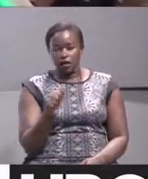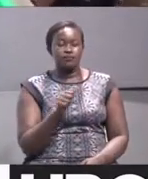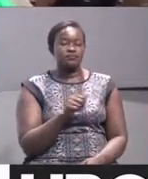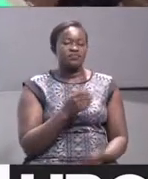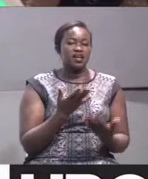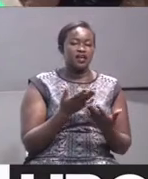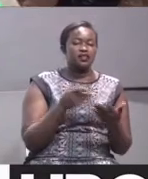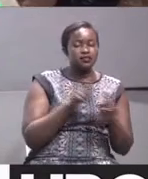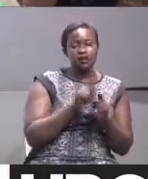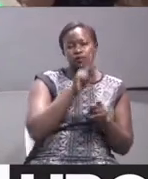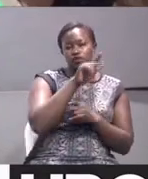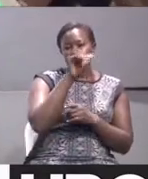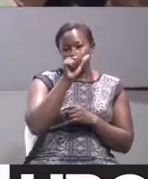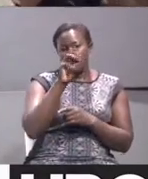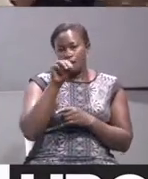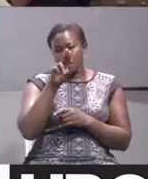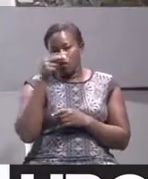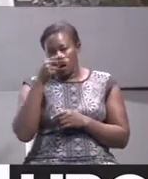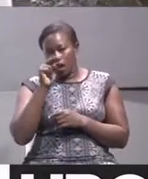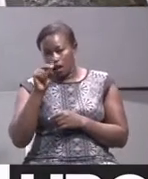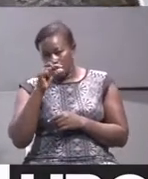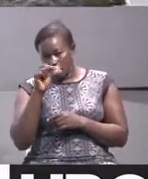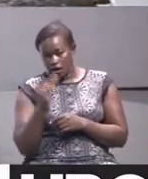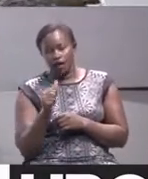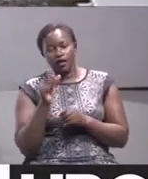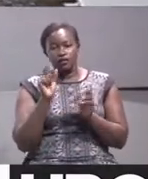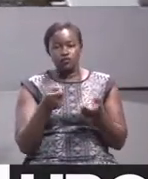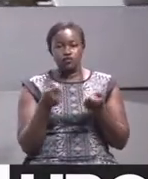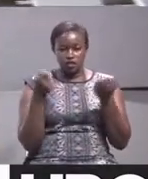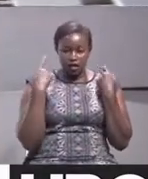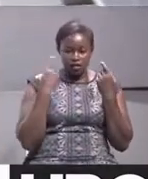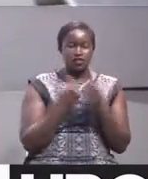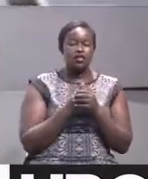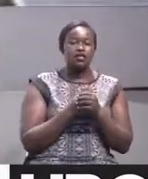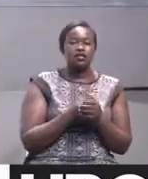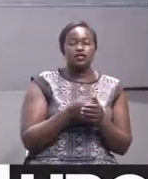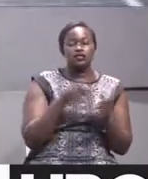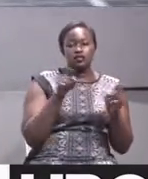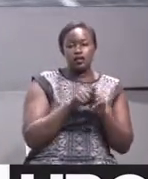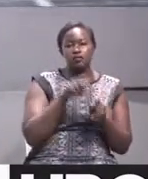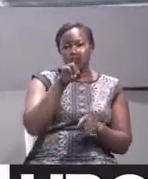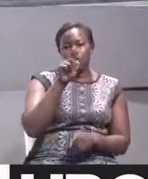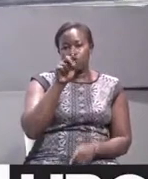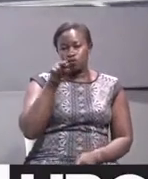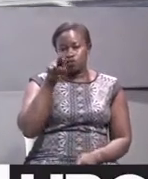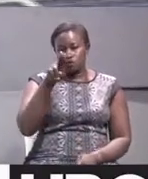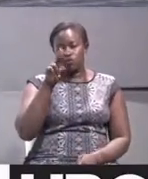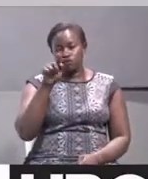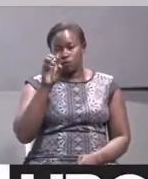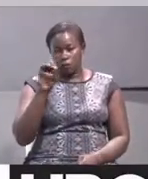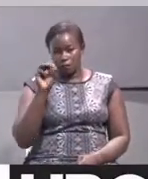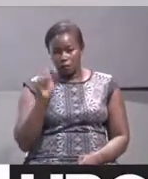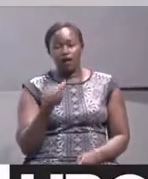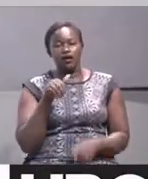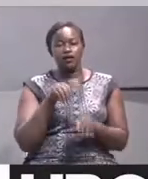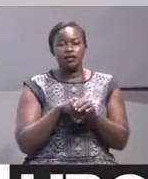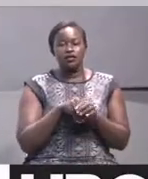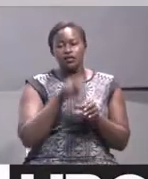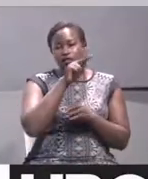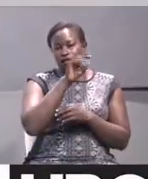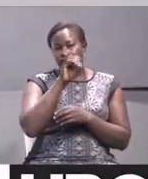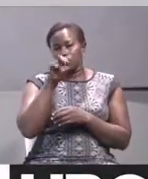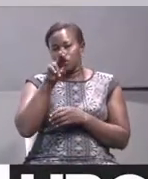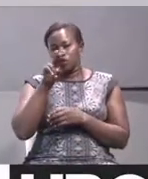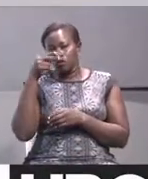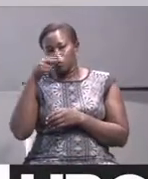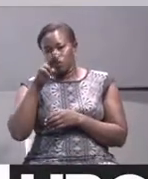Water Supply System in Bushenyi, and Orutoma Irrigation Scheme in Chiruhura District. Wadulo